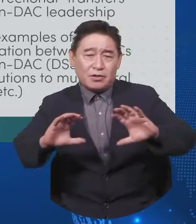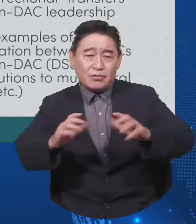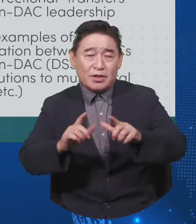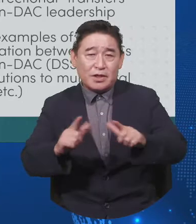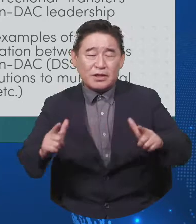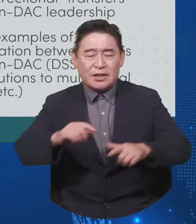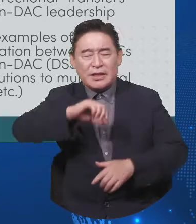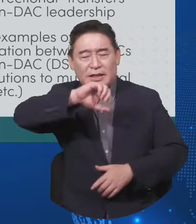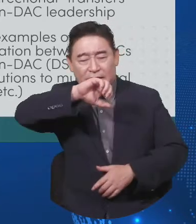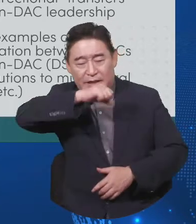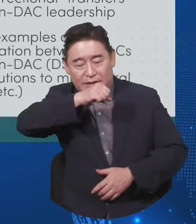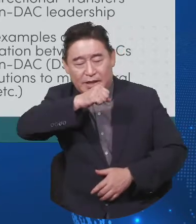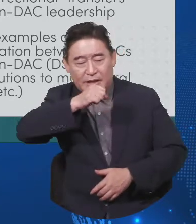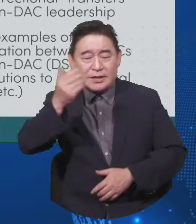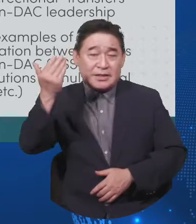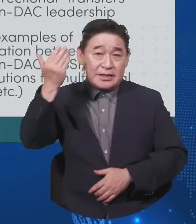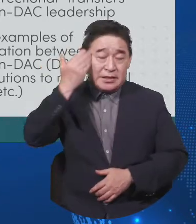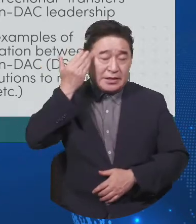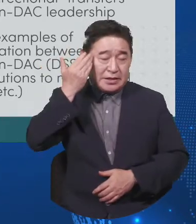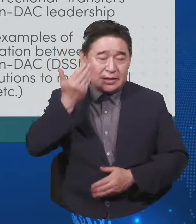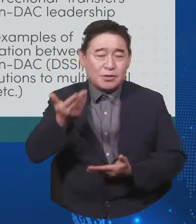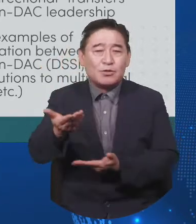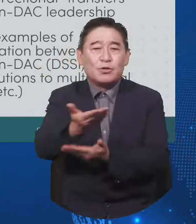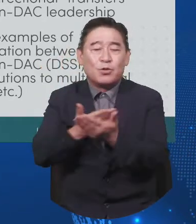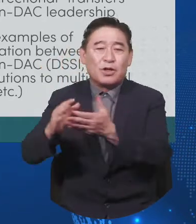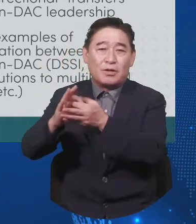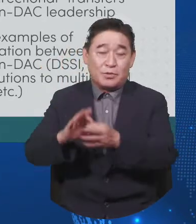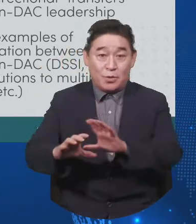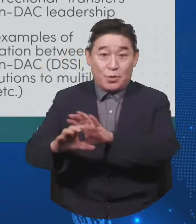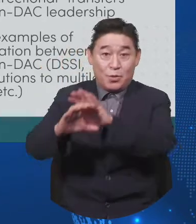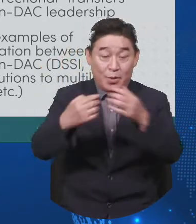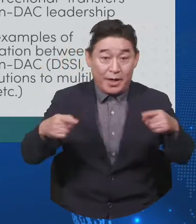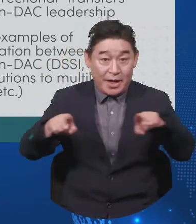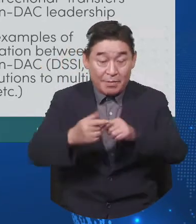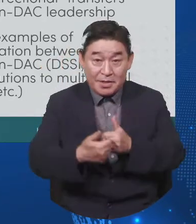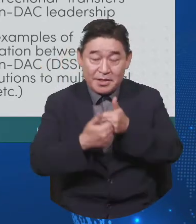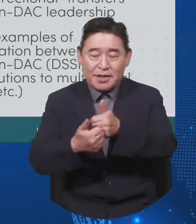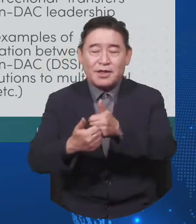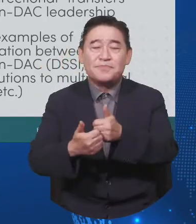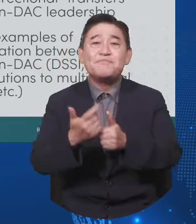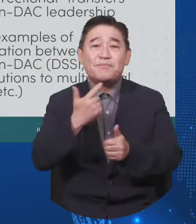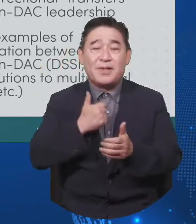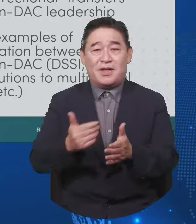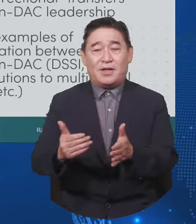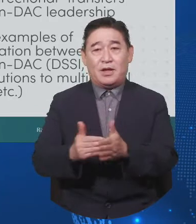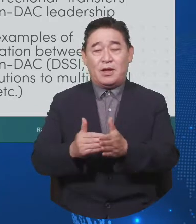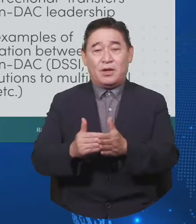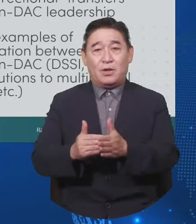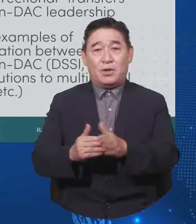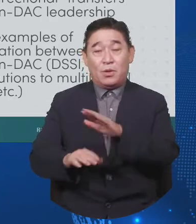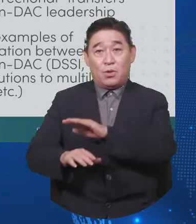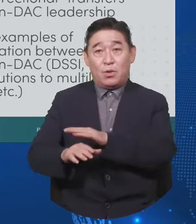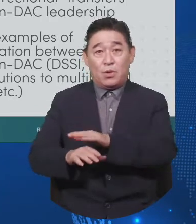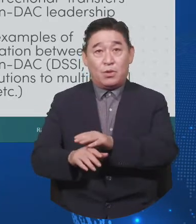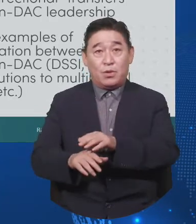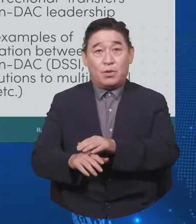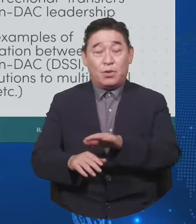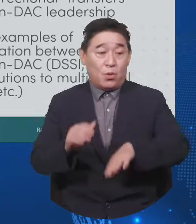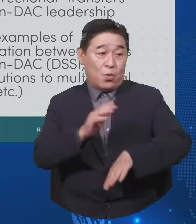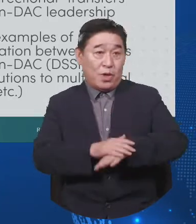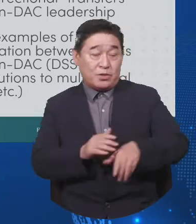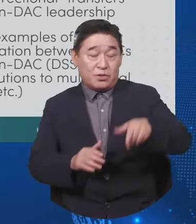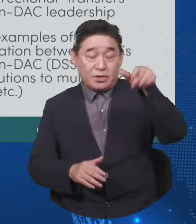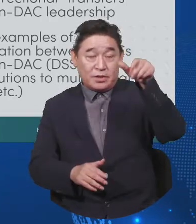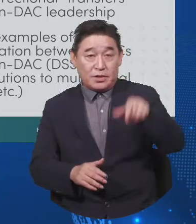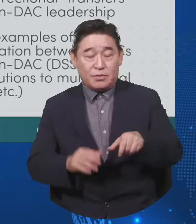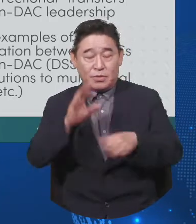knowledge-based resources in response to the pandemic. The graph on screen shows a simple count of non-DAC countries